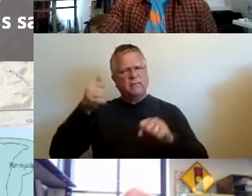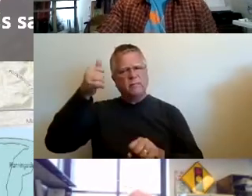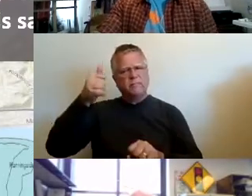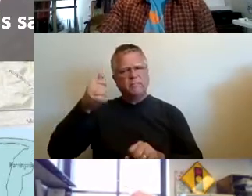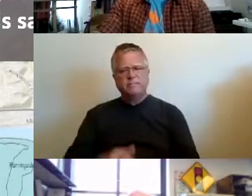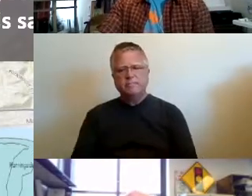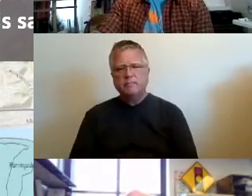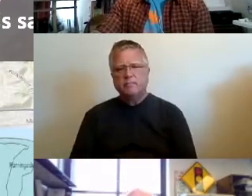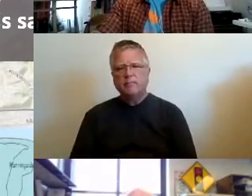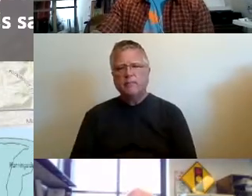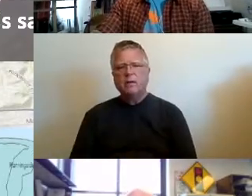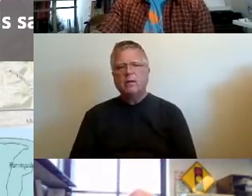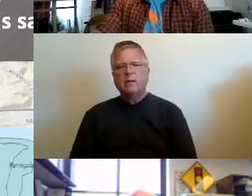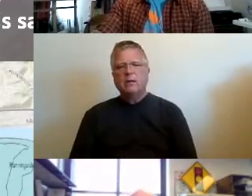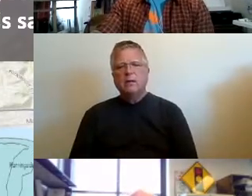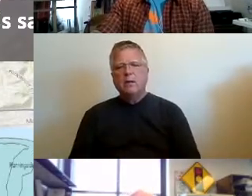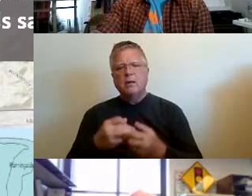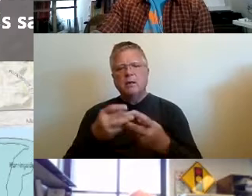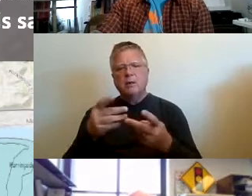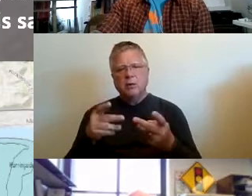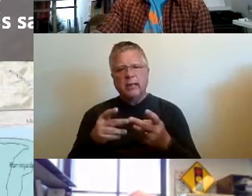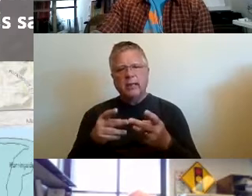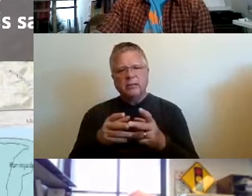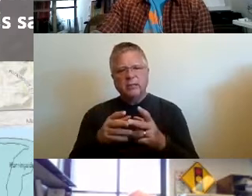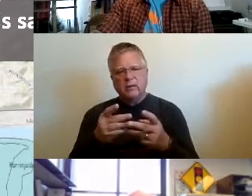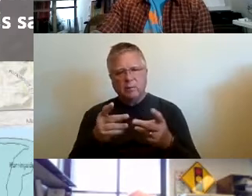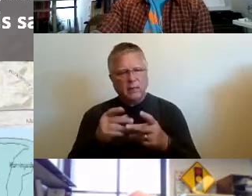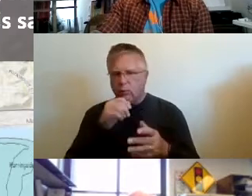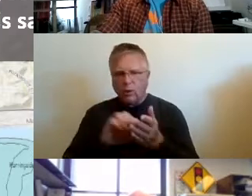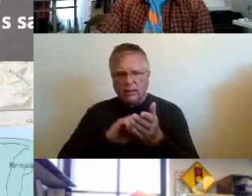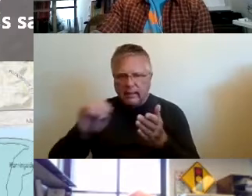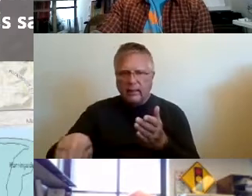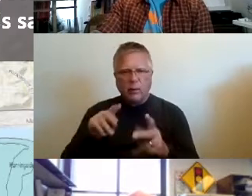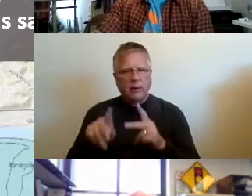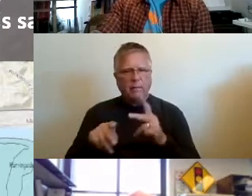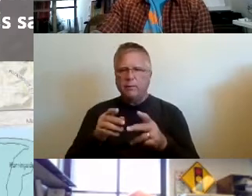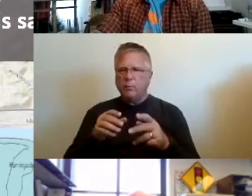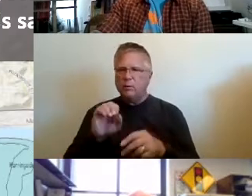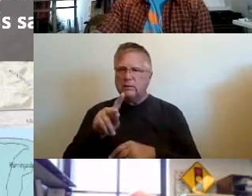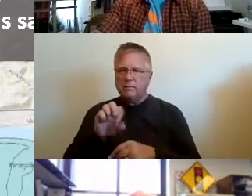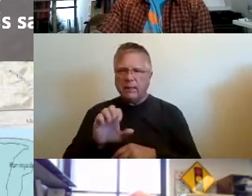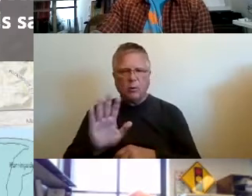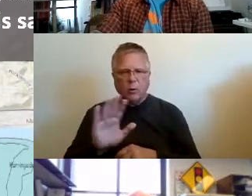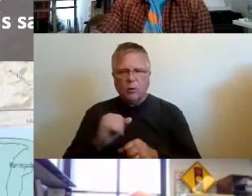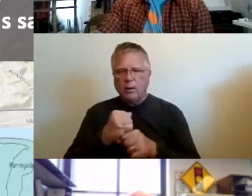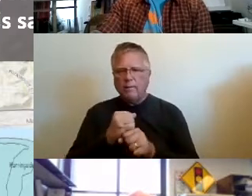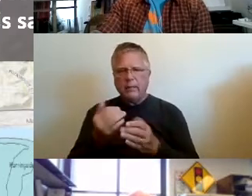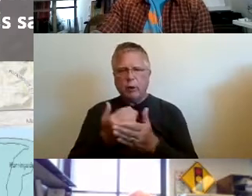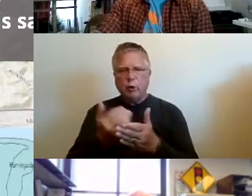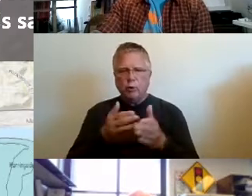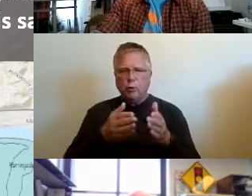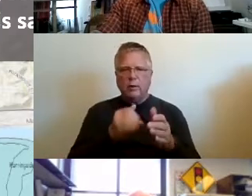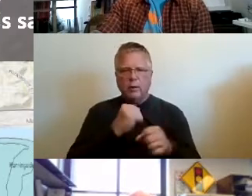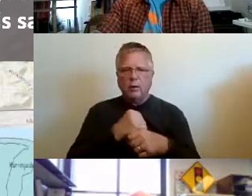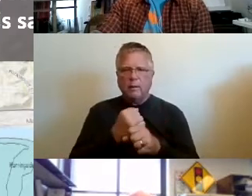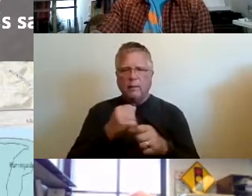that reallocation of the available space. We are not taking away anyone's space. We are not creating any new corridor. We are not making